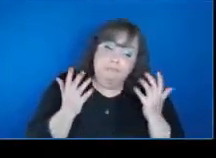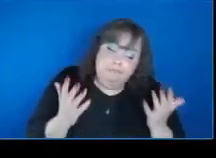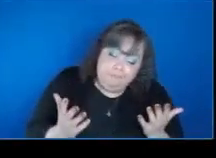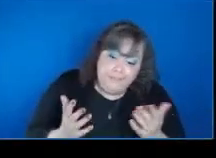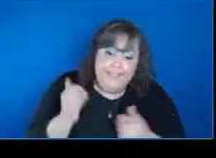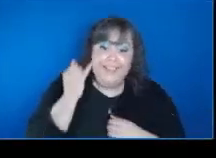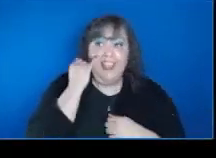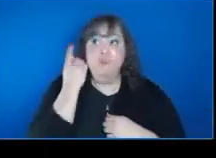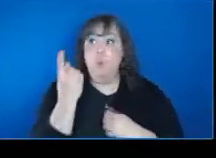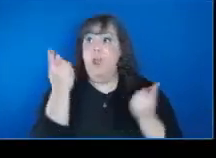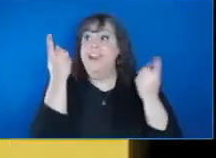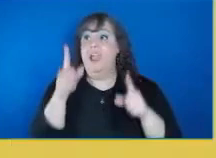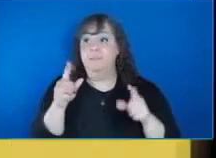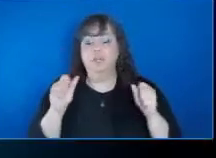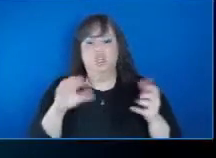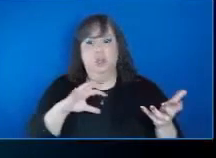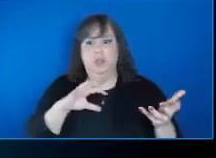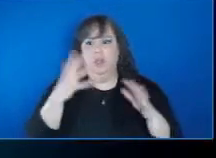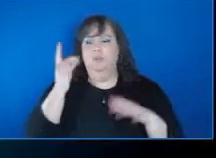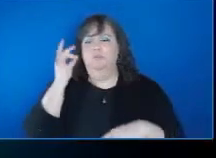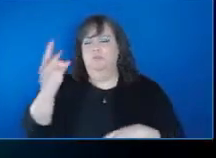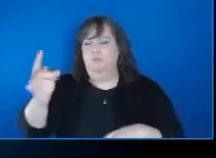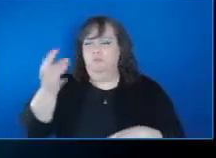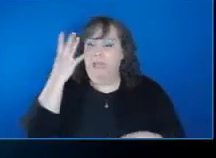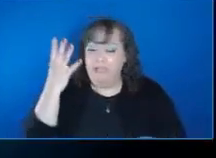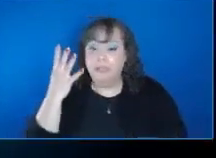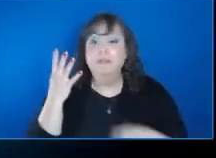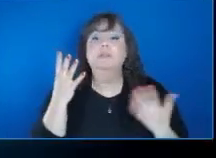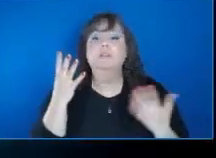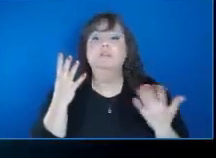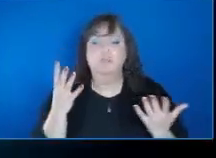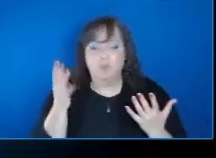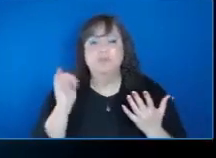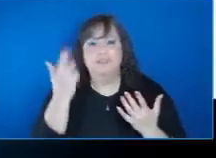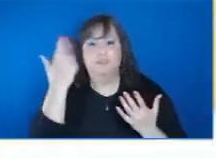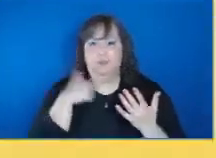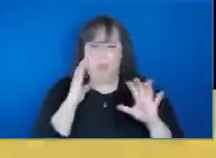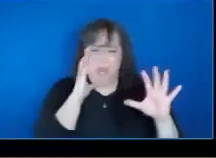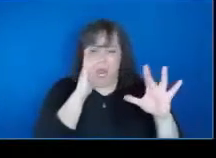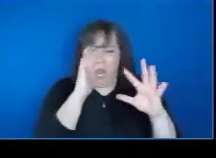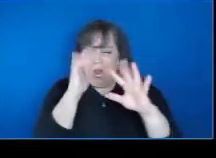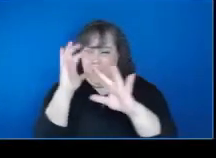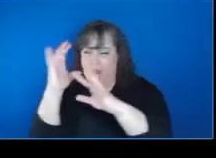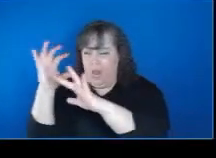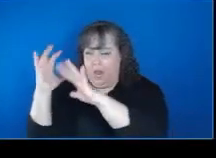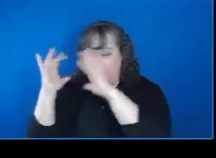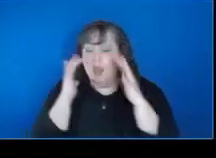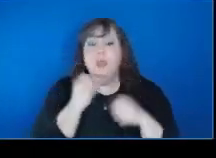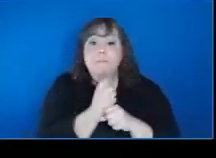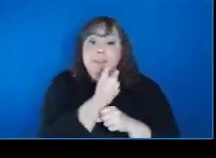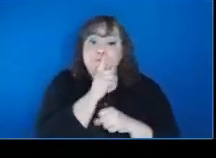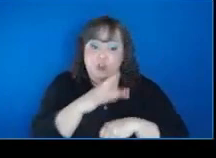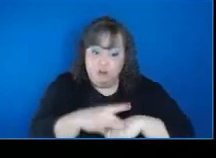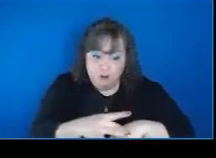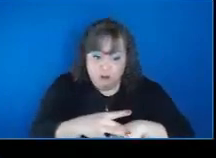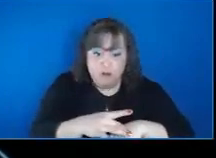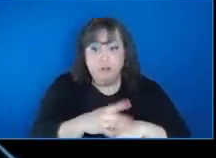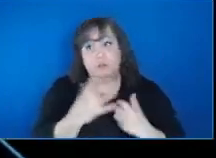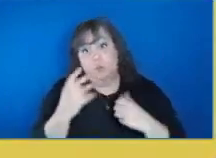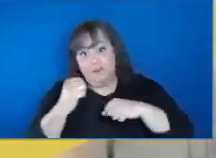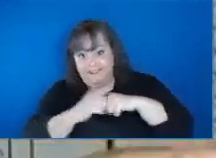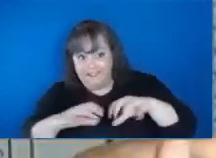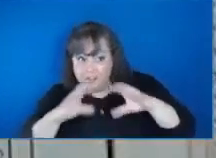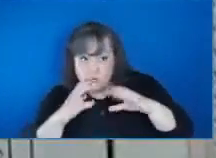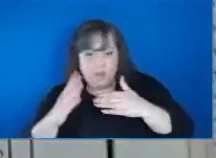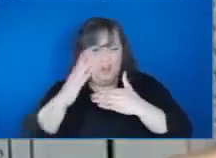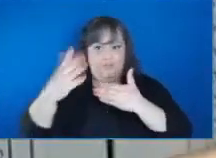it could be really bad. And that's why we want to go out and look for these objects and make sure that the Earth and an asteroid never get too close for comfort. So